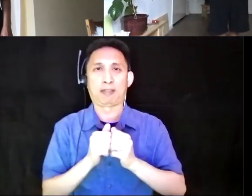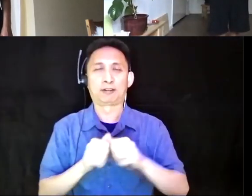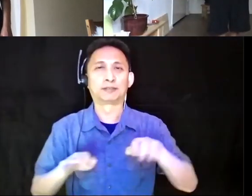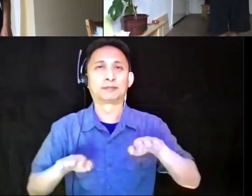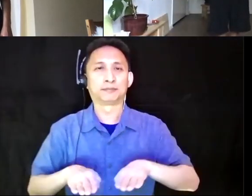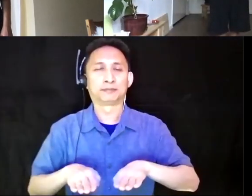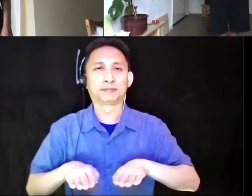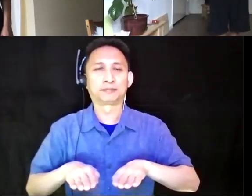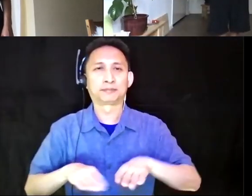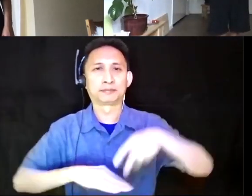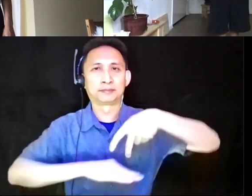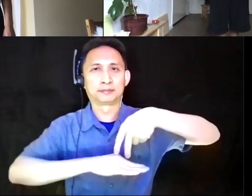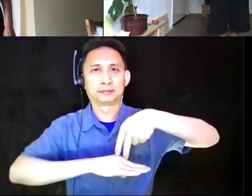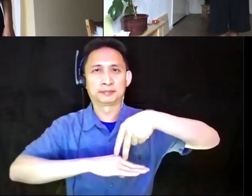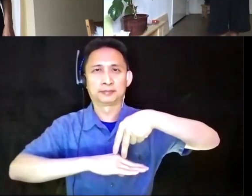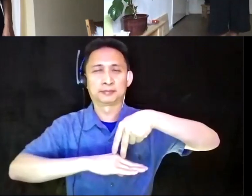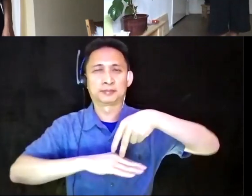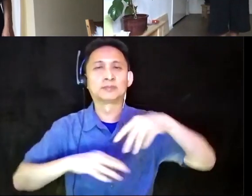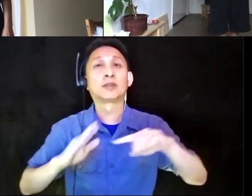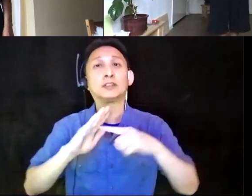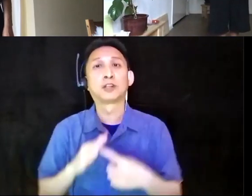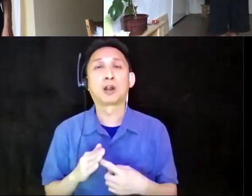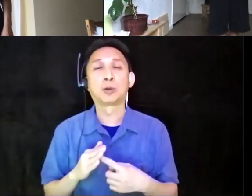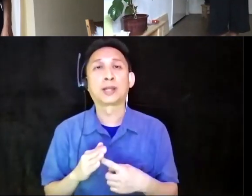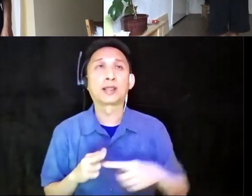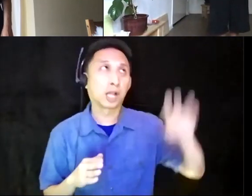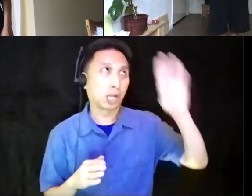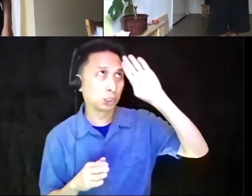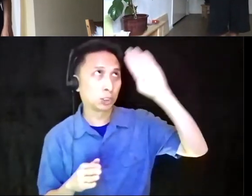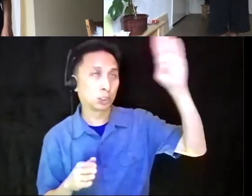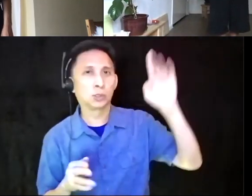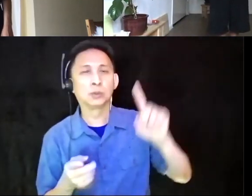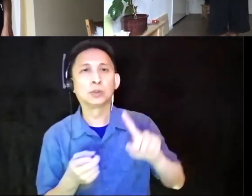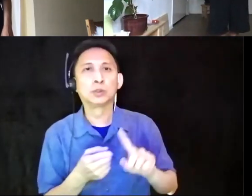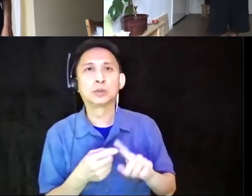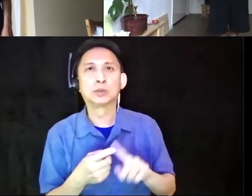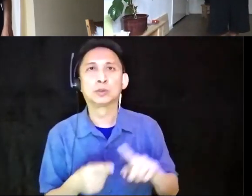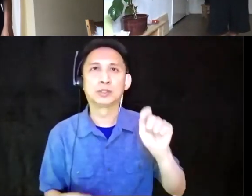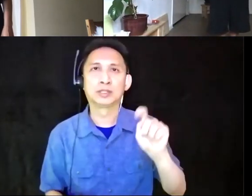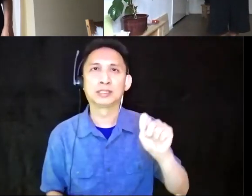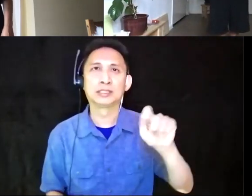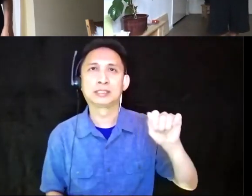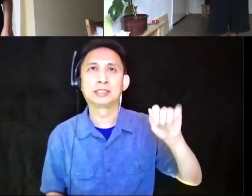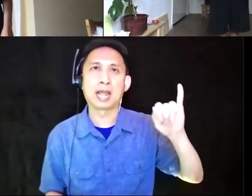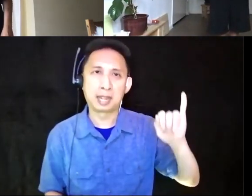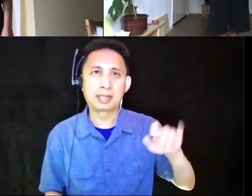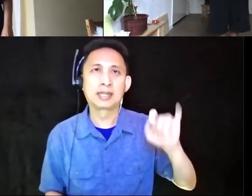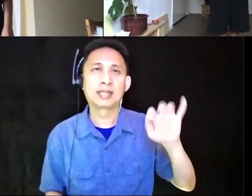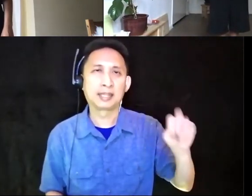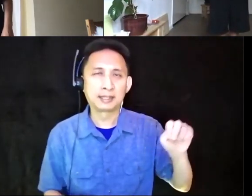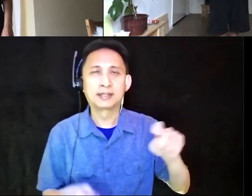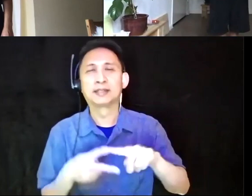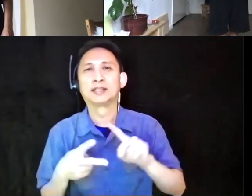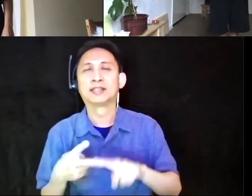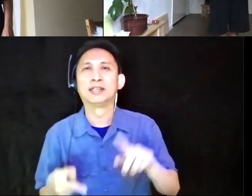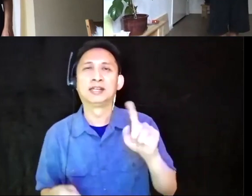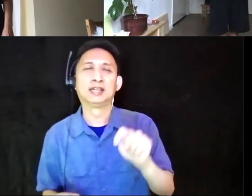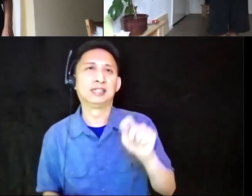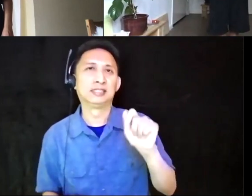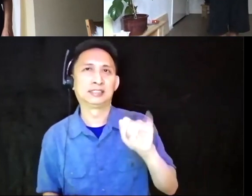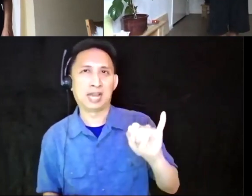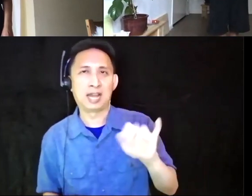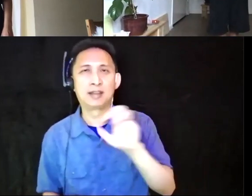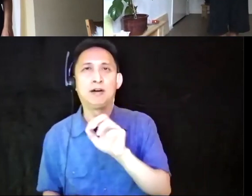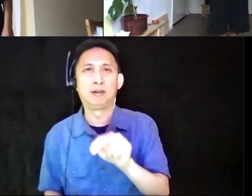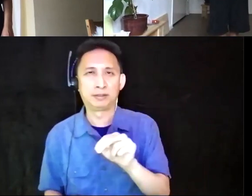we begin with a salute to Tai Yin and Tai Yang, supreme light and dark,